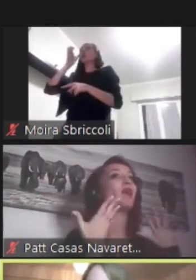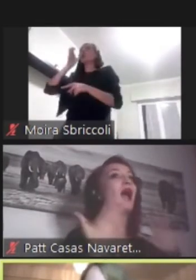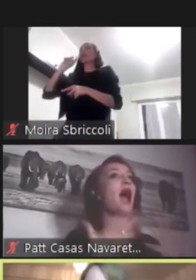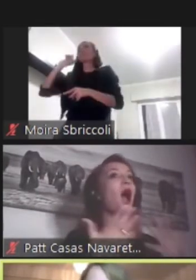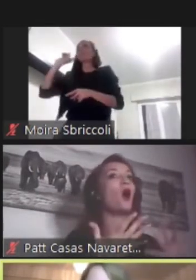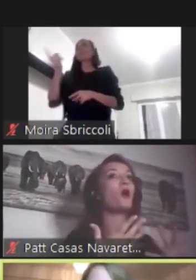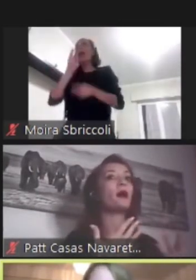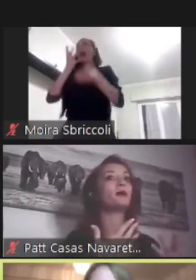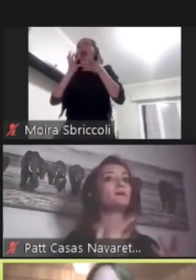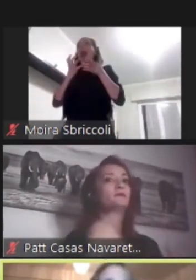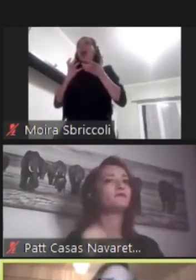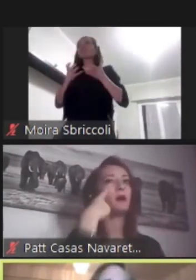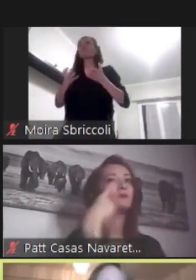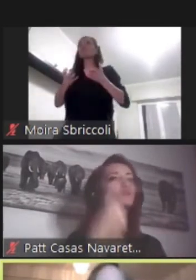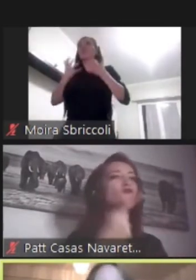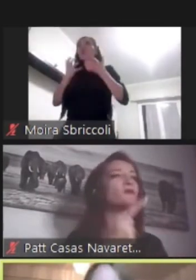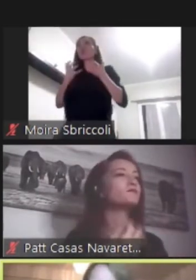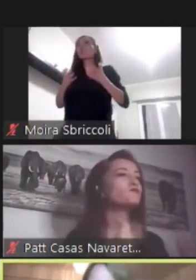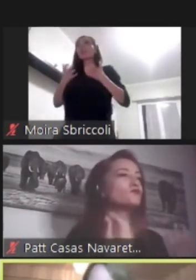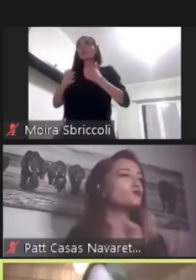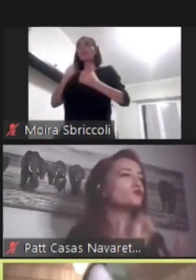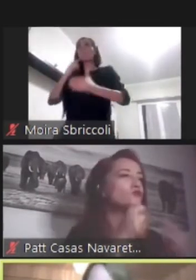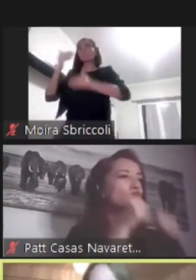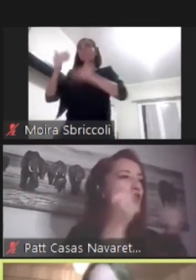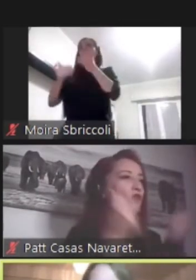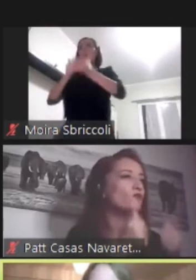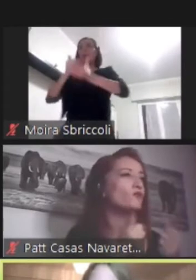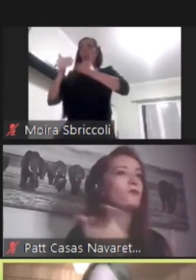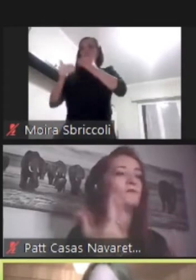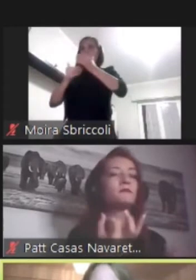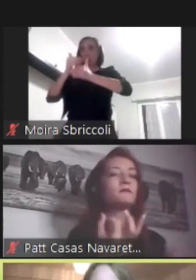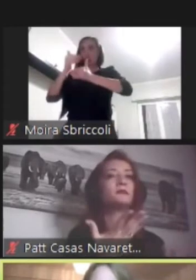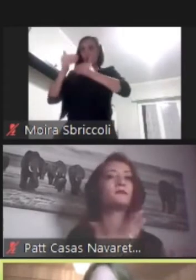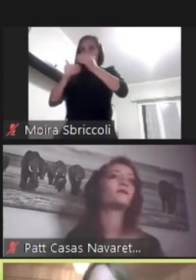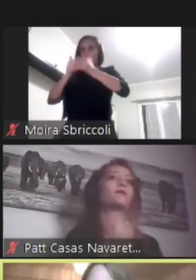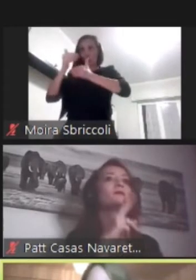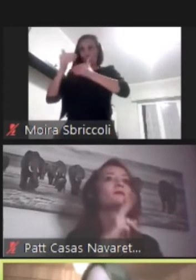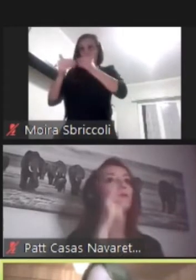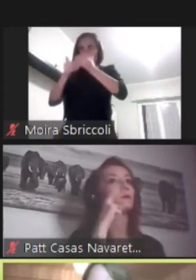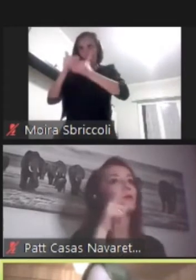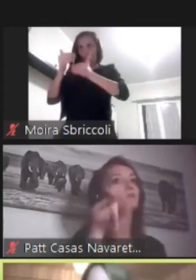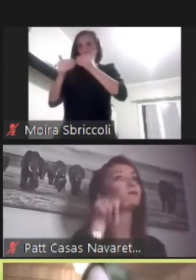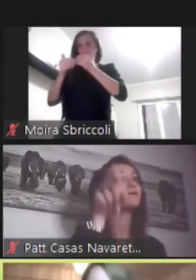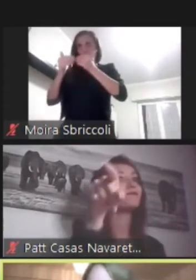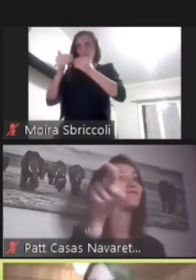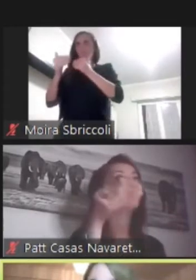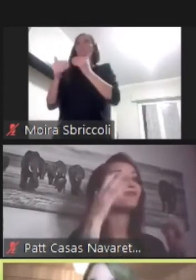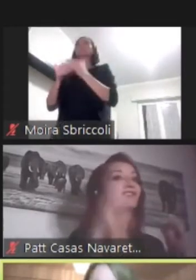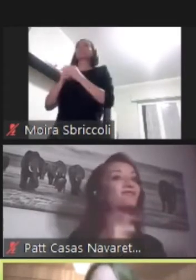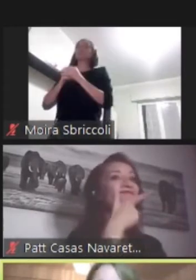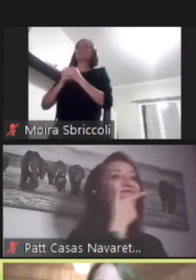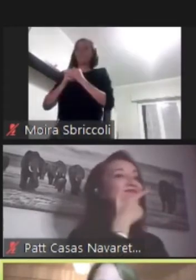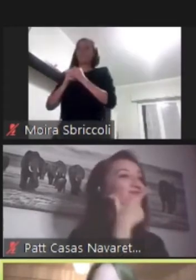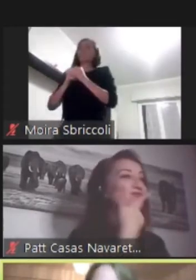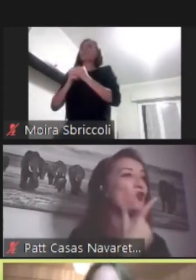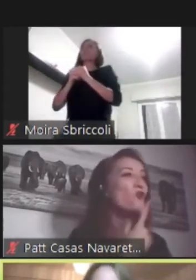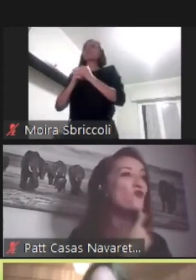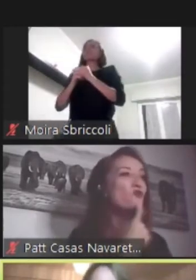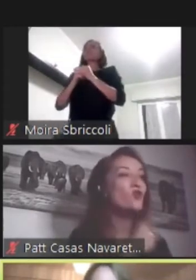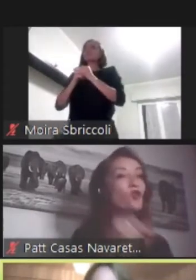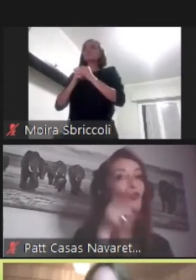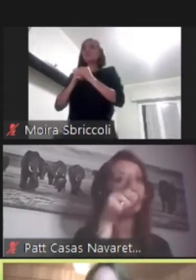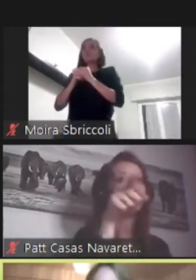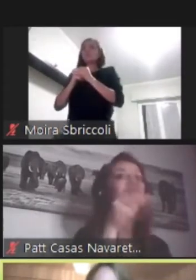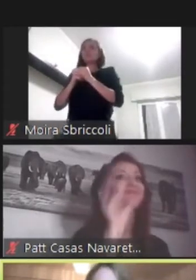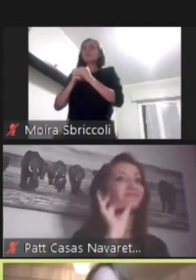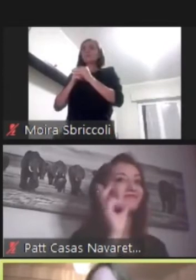red pigments, and astaxanthin is 550 times more powerful than